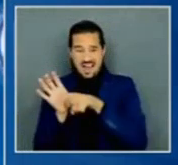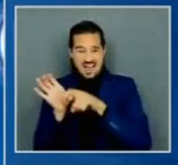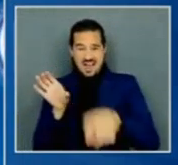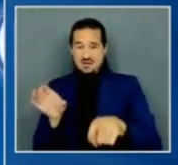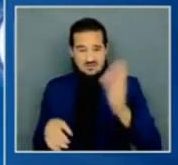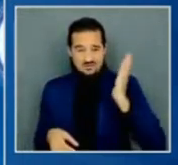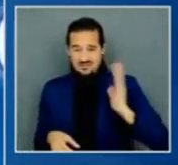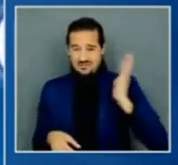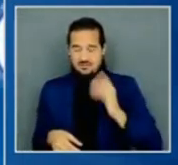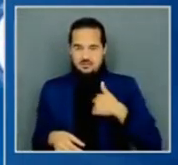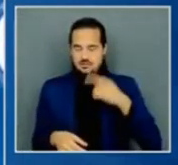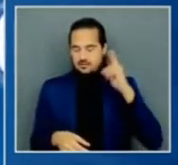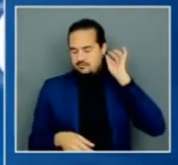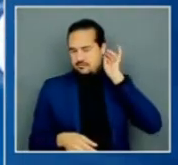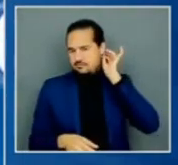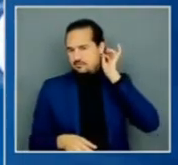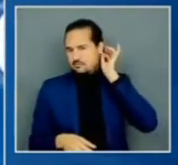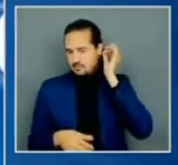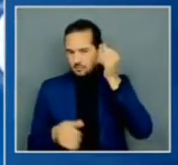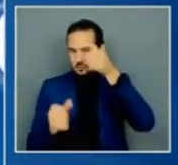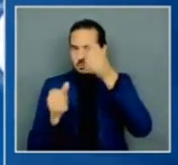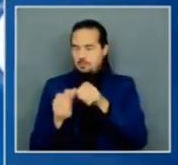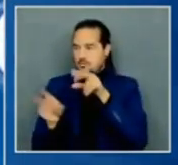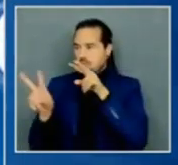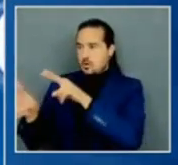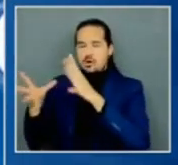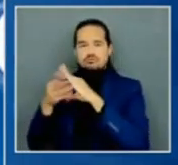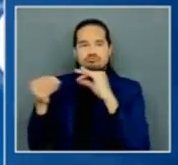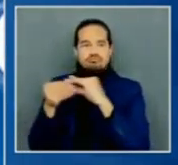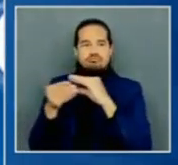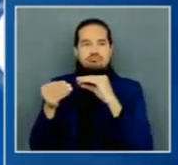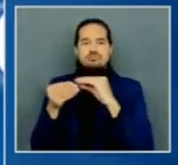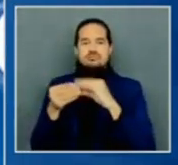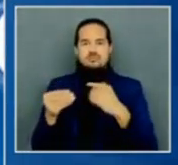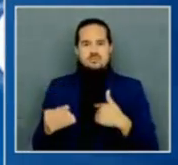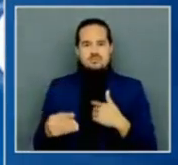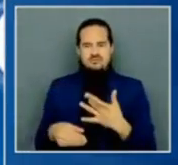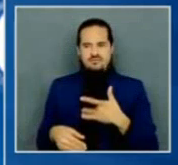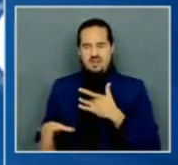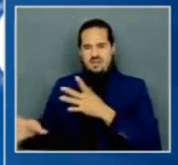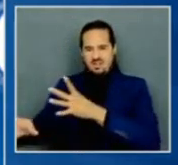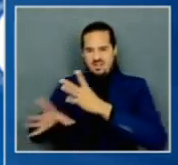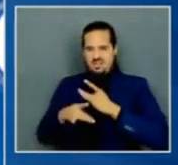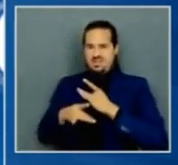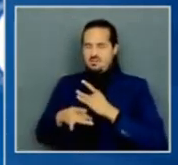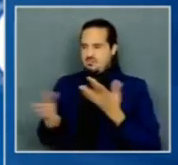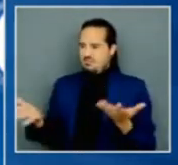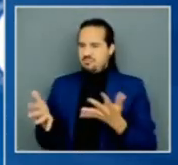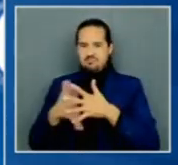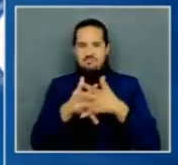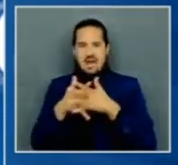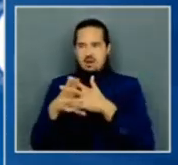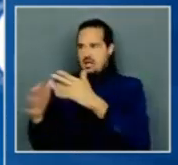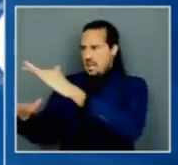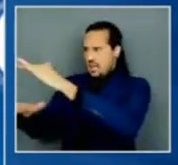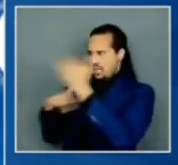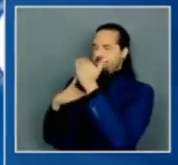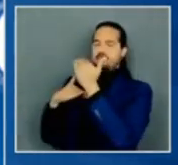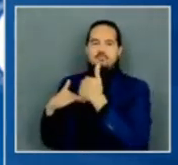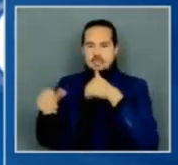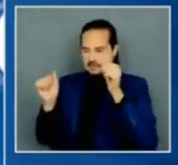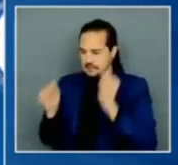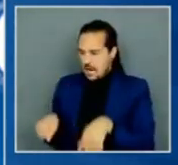still, I watched that story. And I learned something about some of the limits that exist in this country